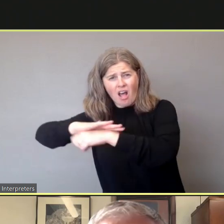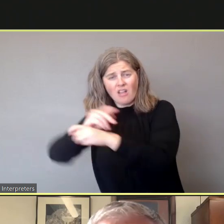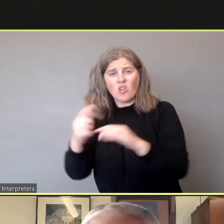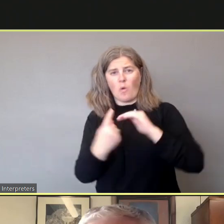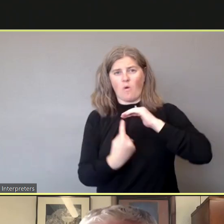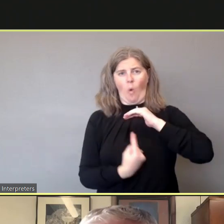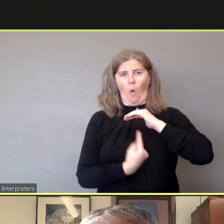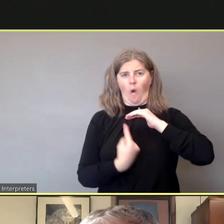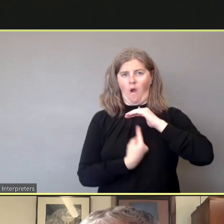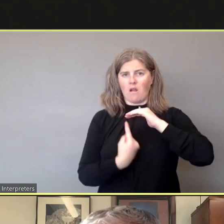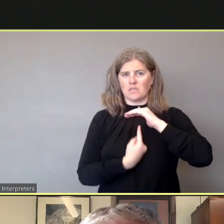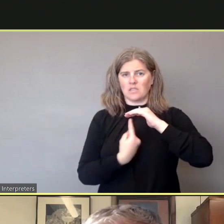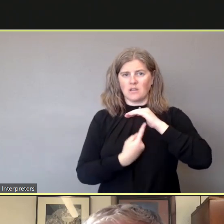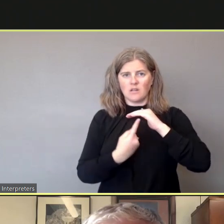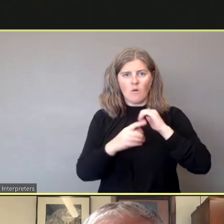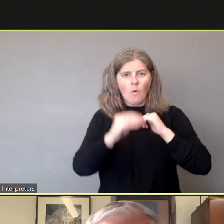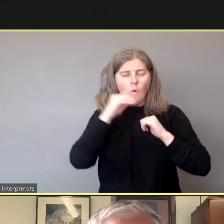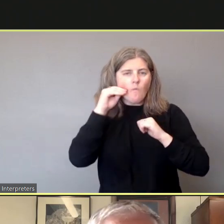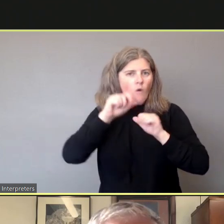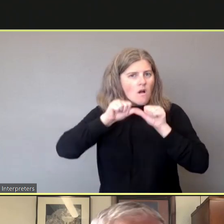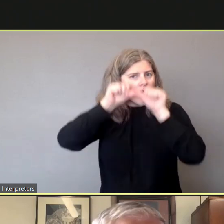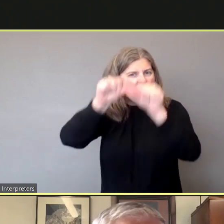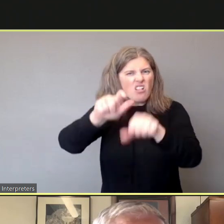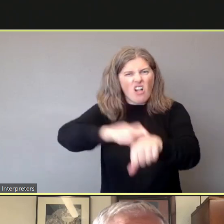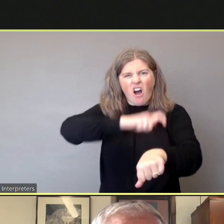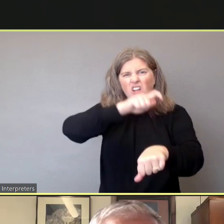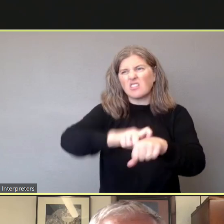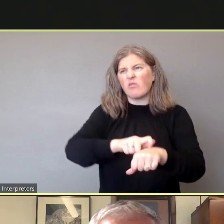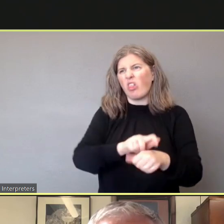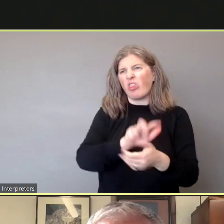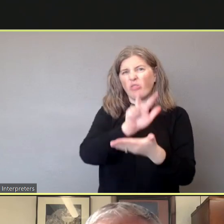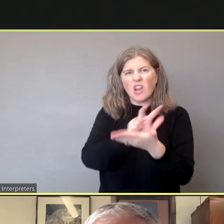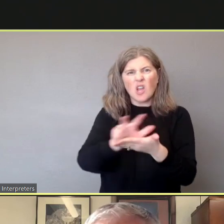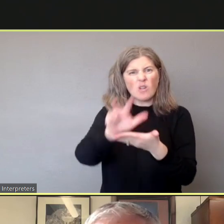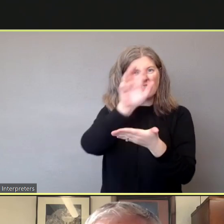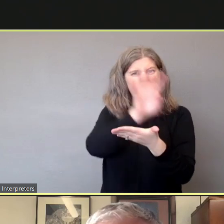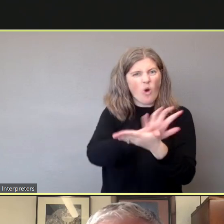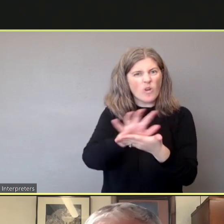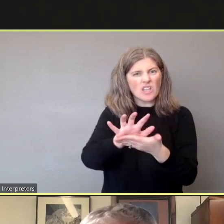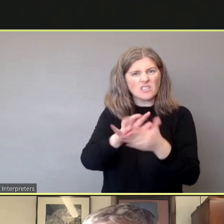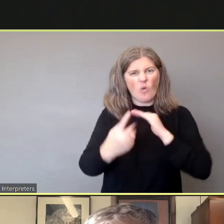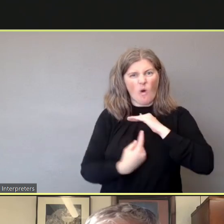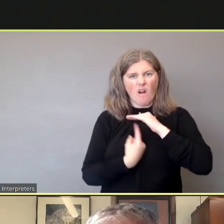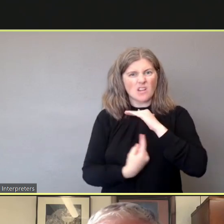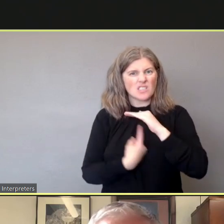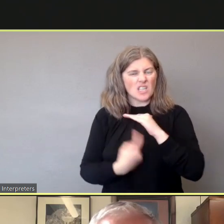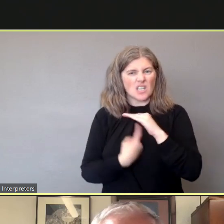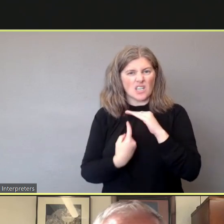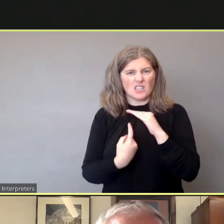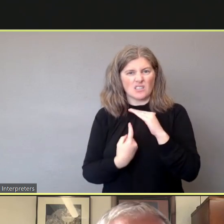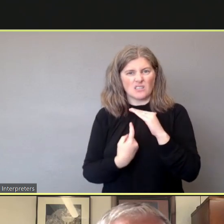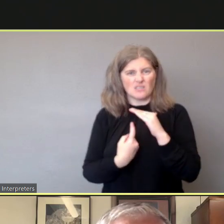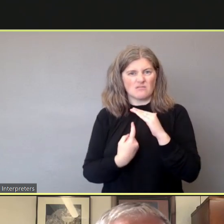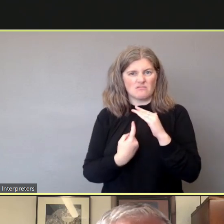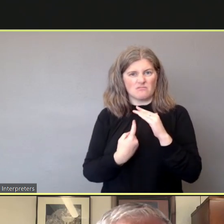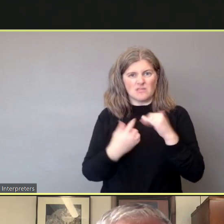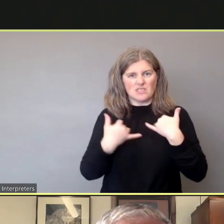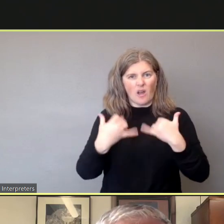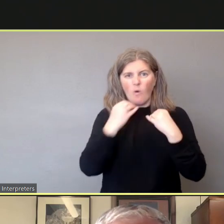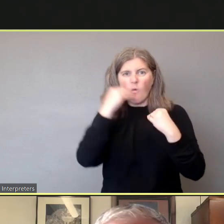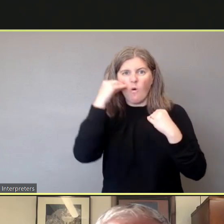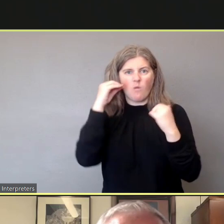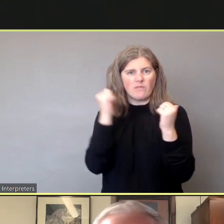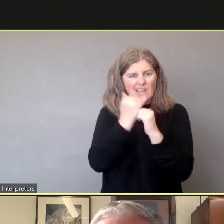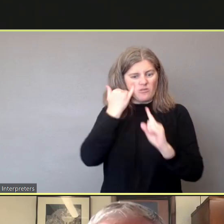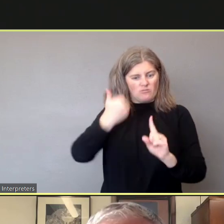with this much, much longer. Could be 3 or even 4 weeks on the outside end with this. And so